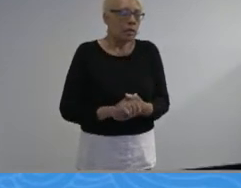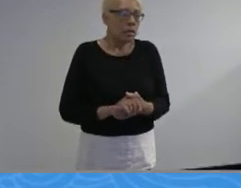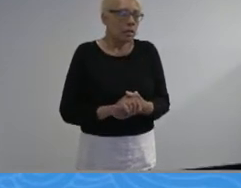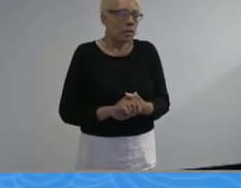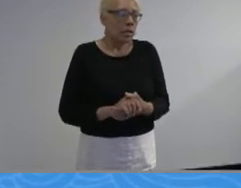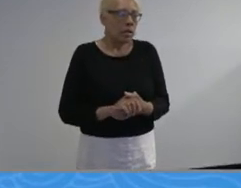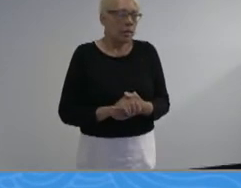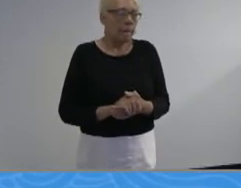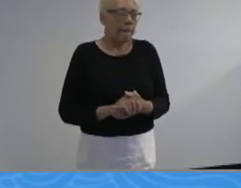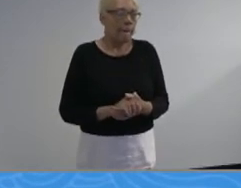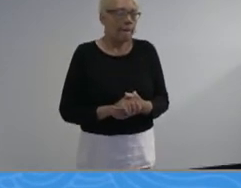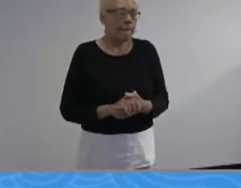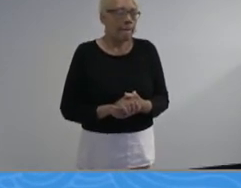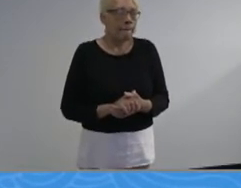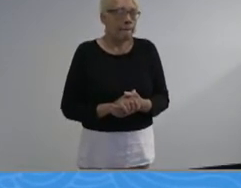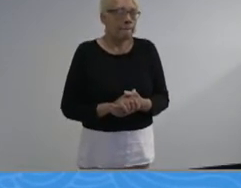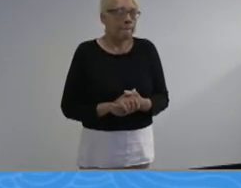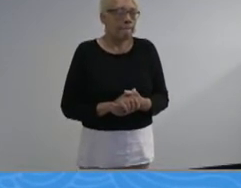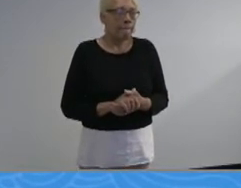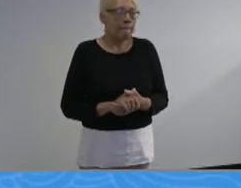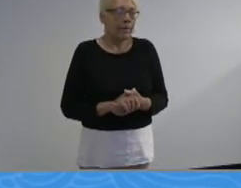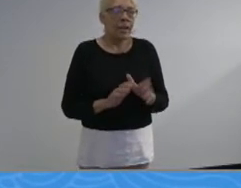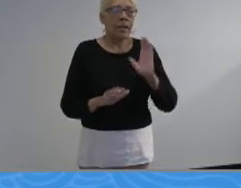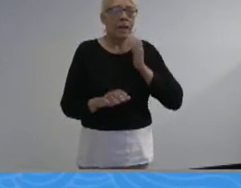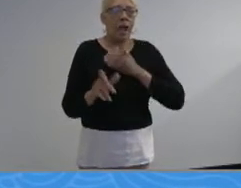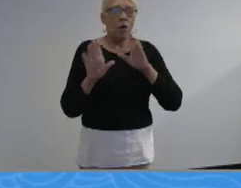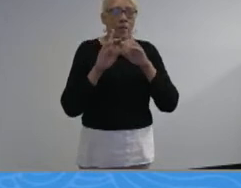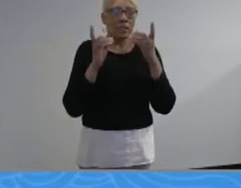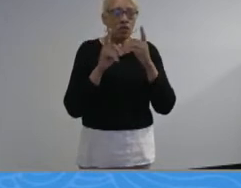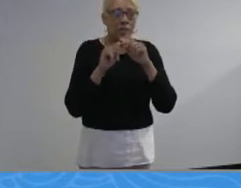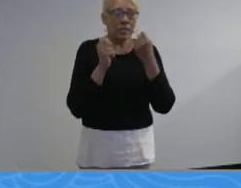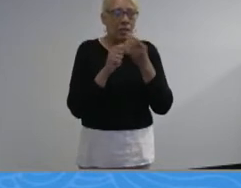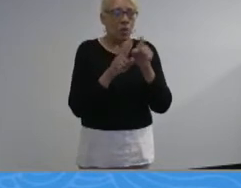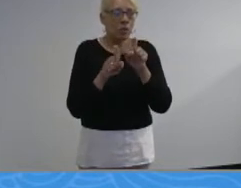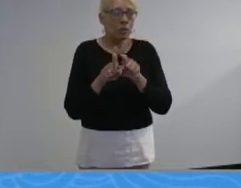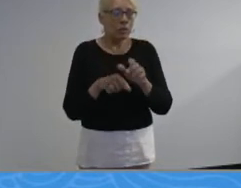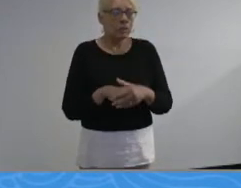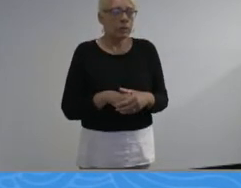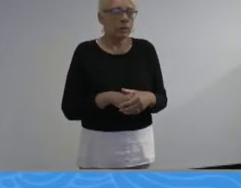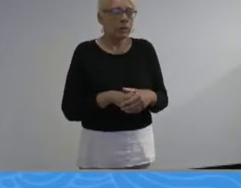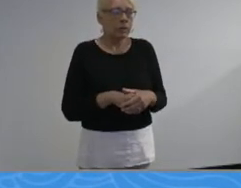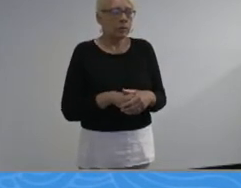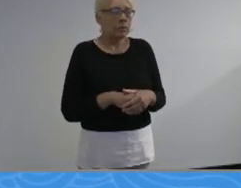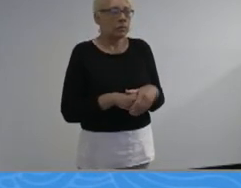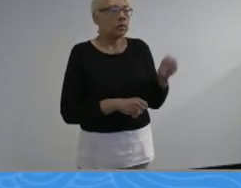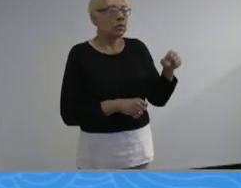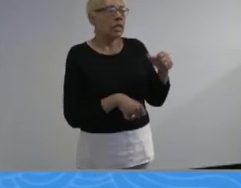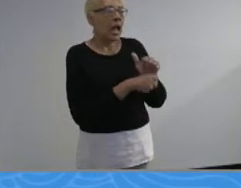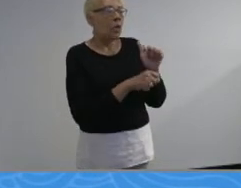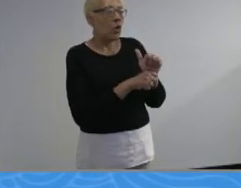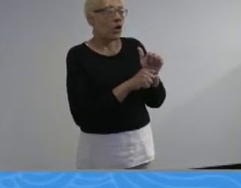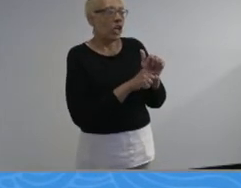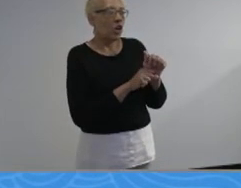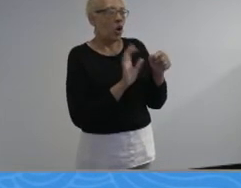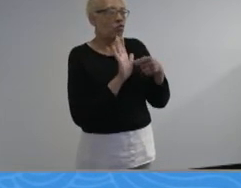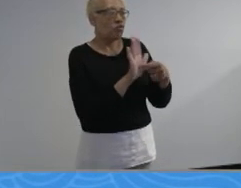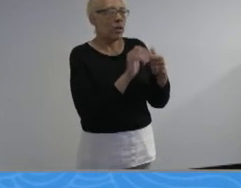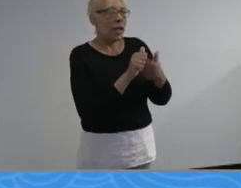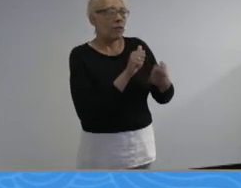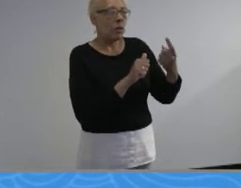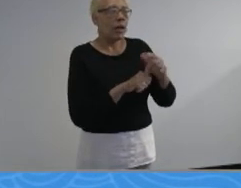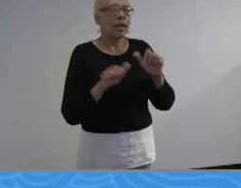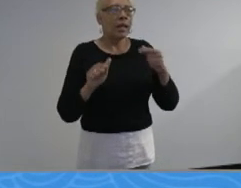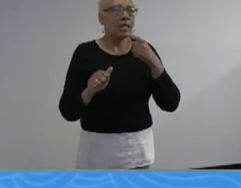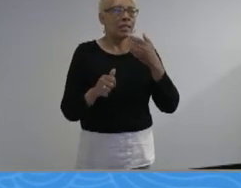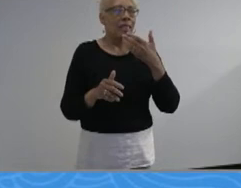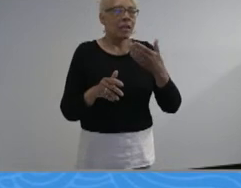But if we're the team and our district team. Yeah, I'm working on spotlighting everyone. Can I just throw in a big thank